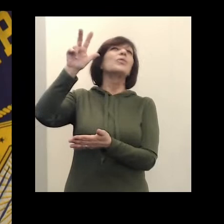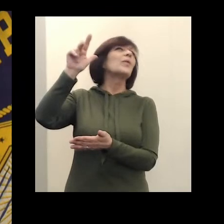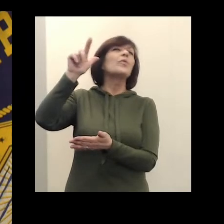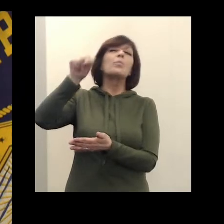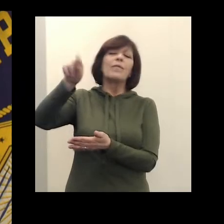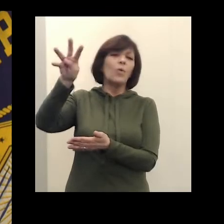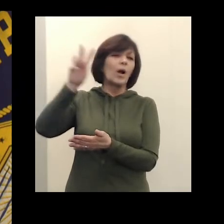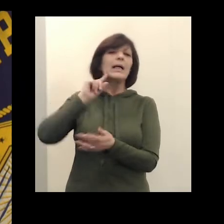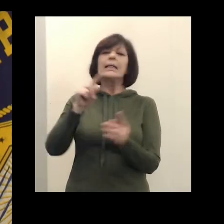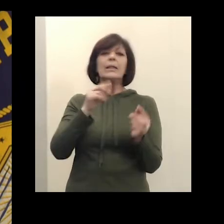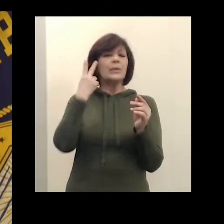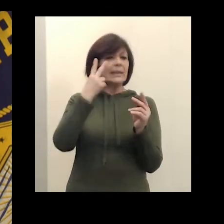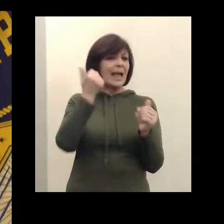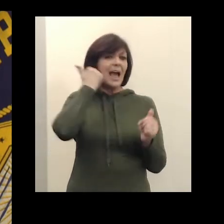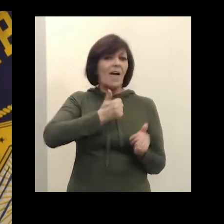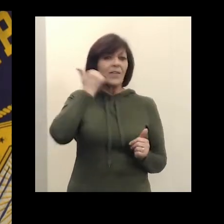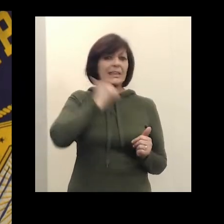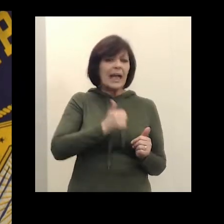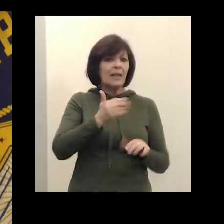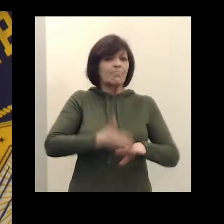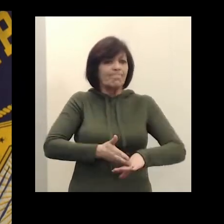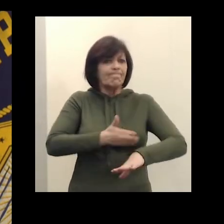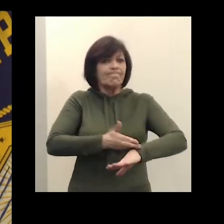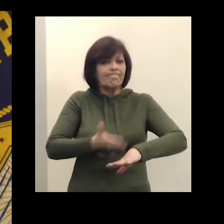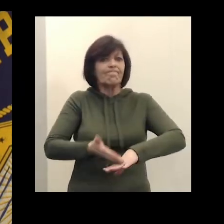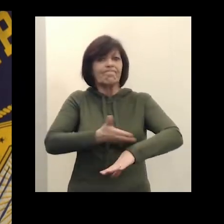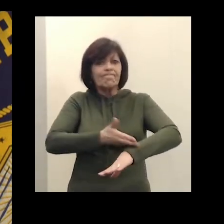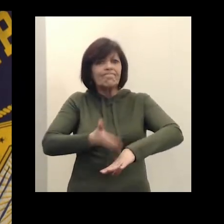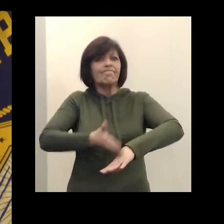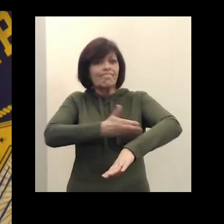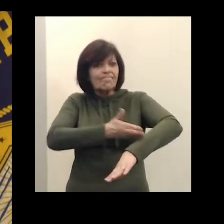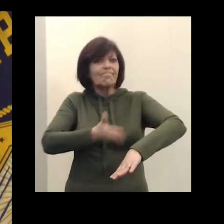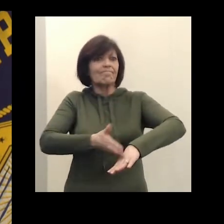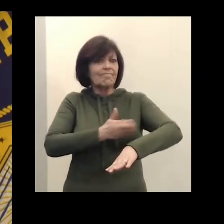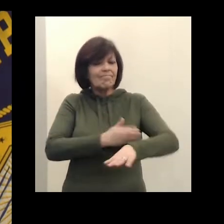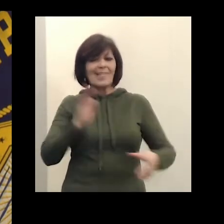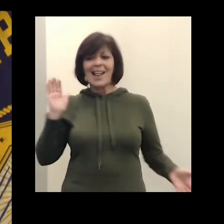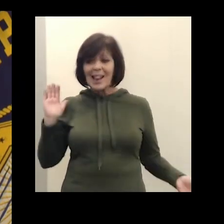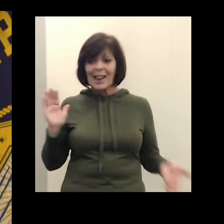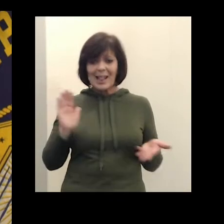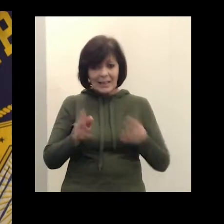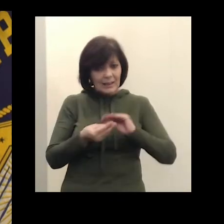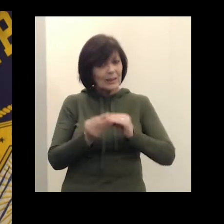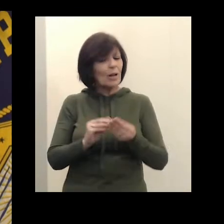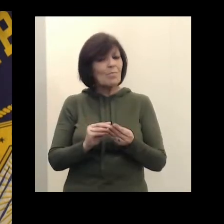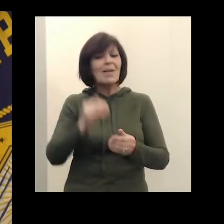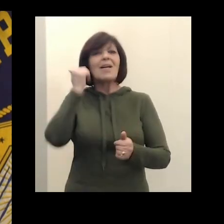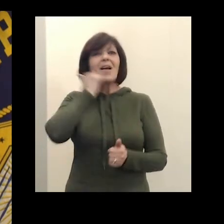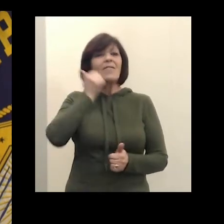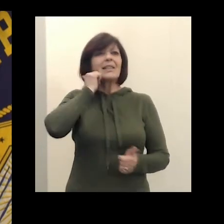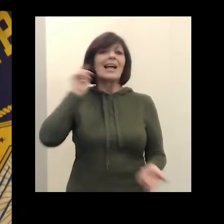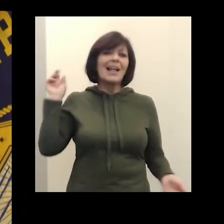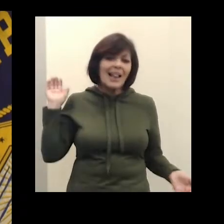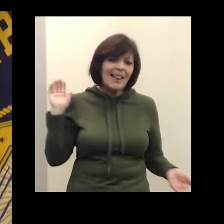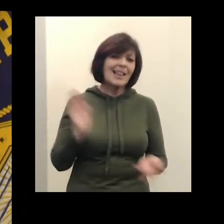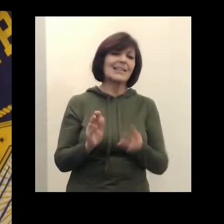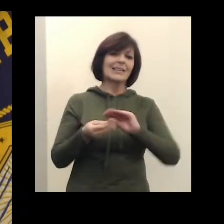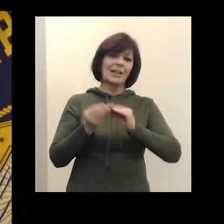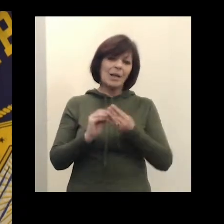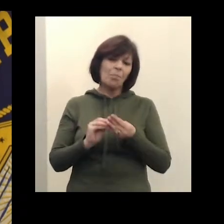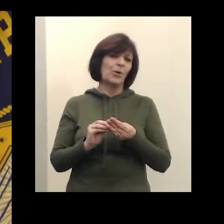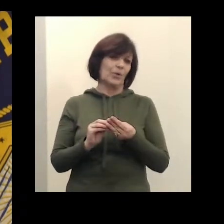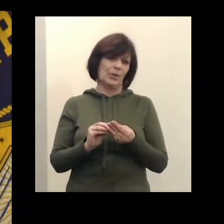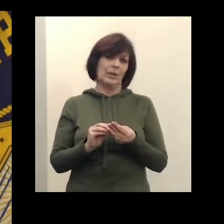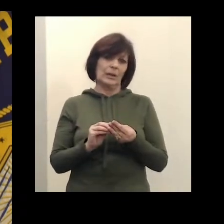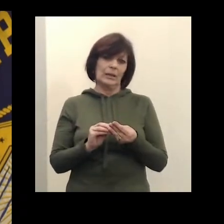And it goes like that with every day. So we're seeing reduced number of cases every day had a lower reduced number of cases in the past 7 days